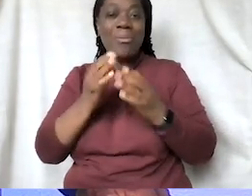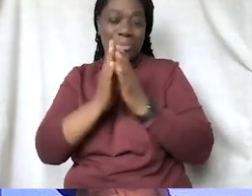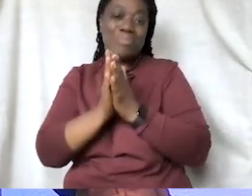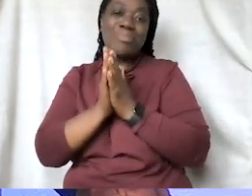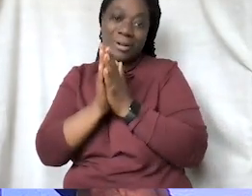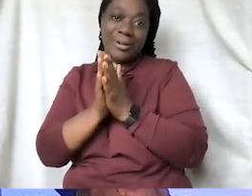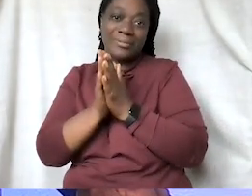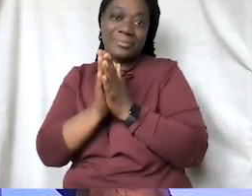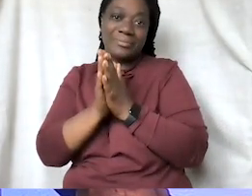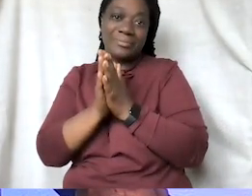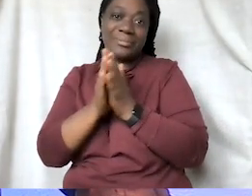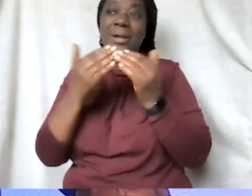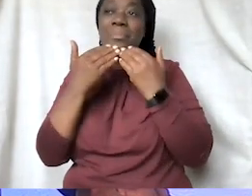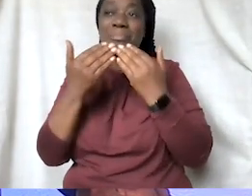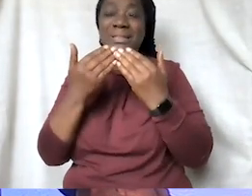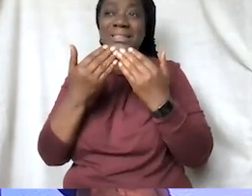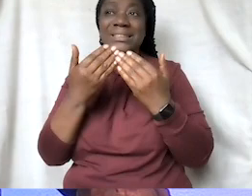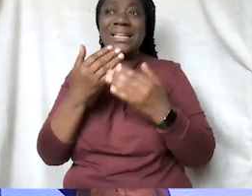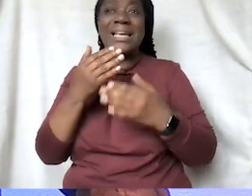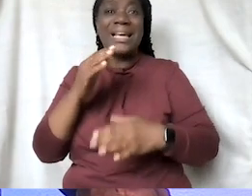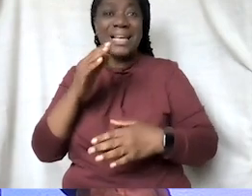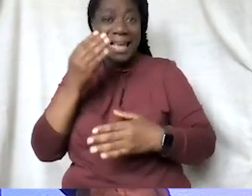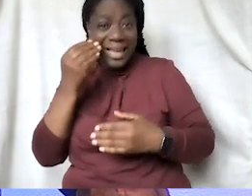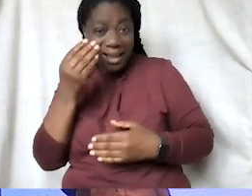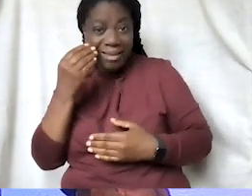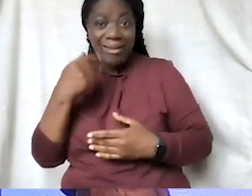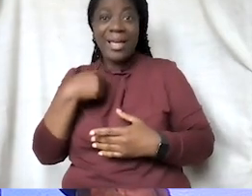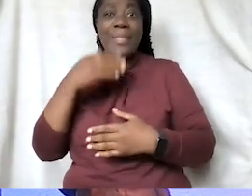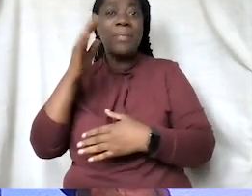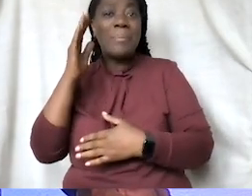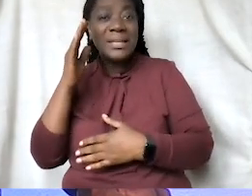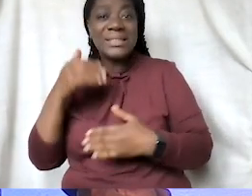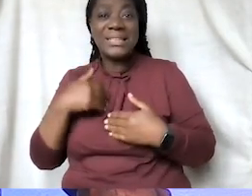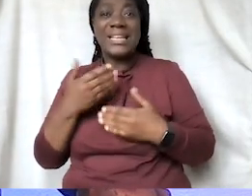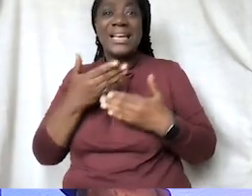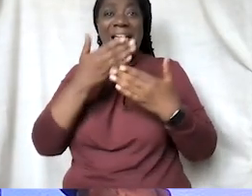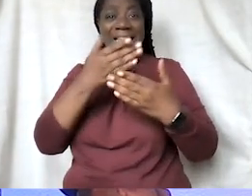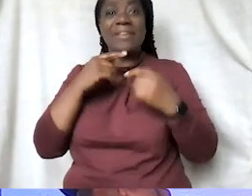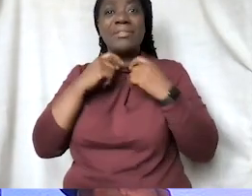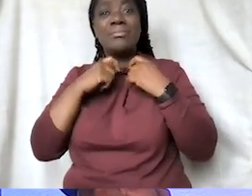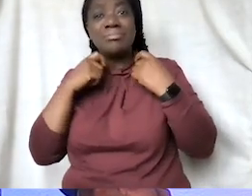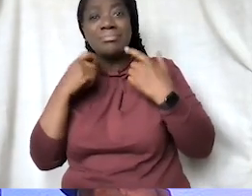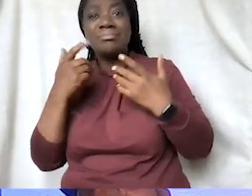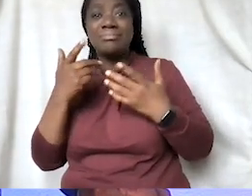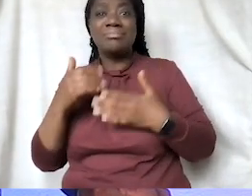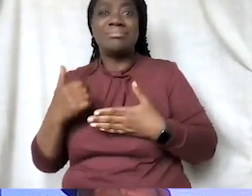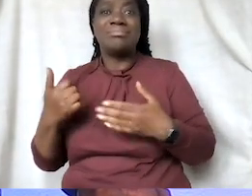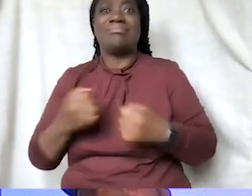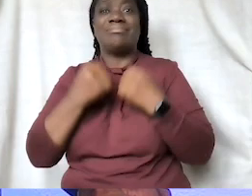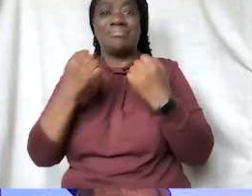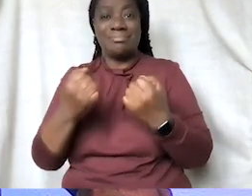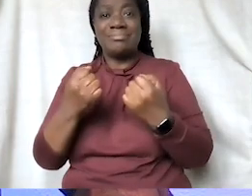so hear and accept our message tonight. Give this preacher utterance, I pray, in Jesus'